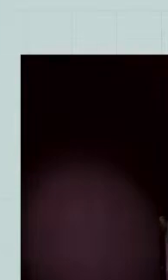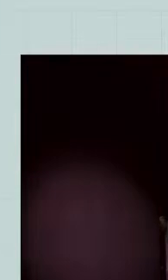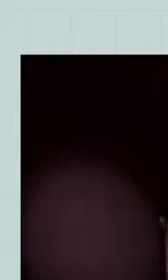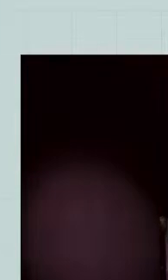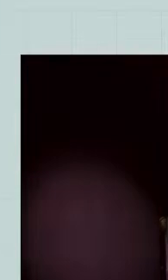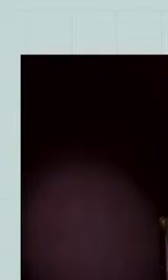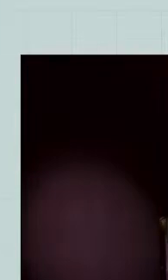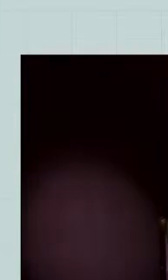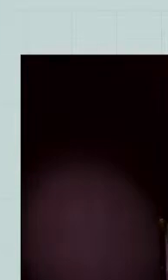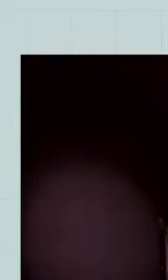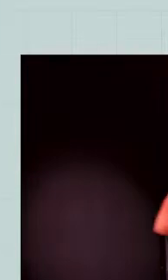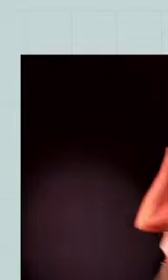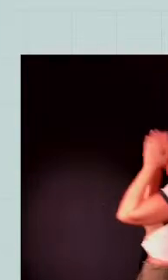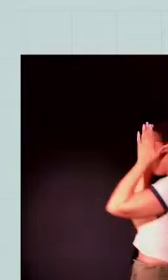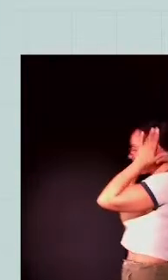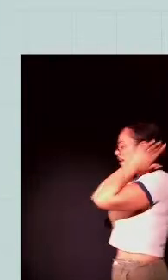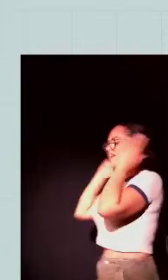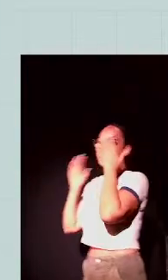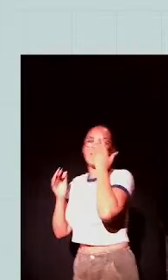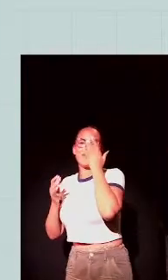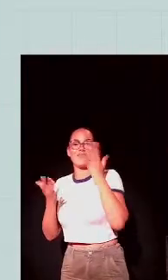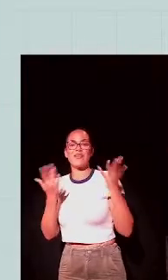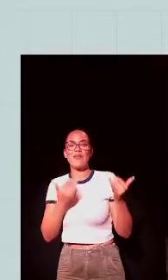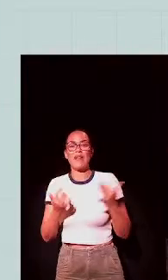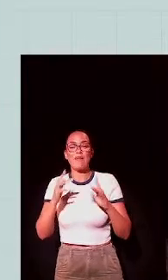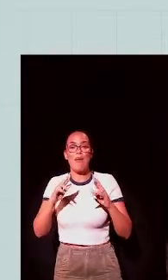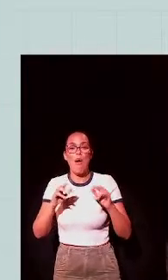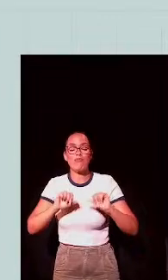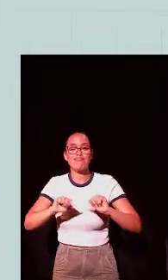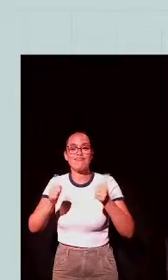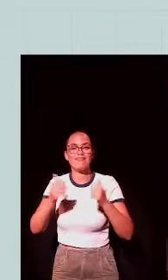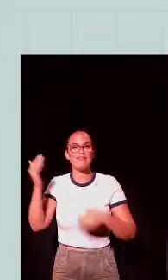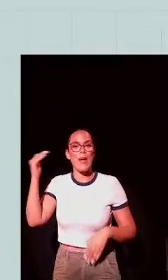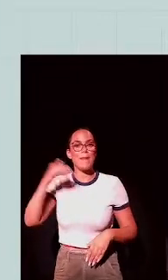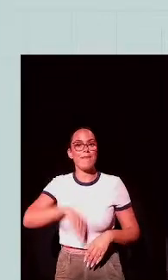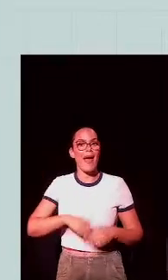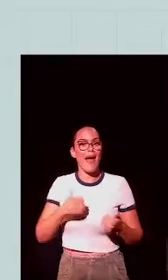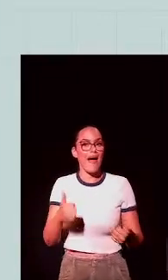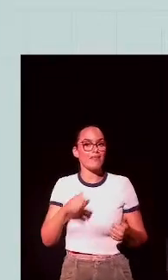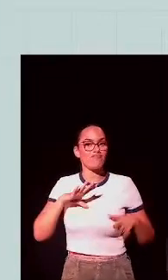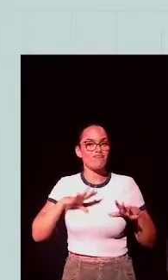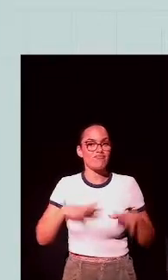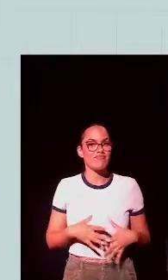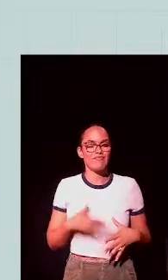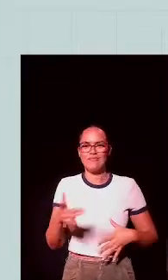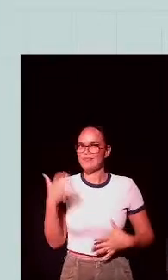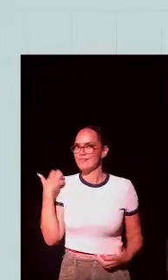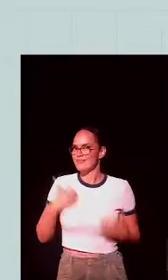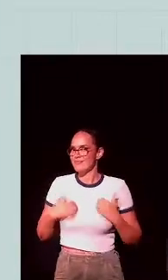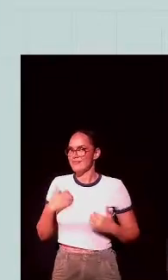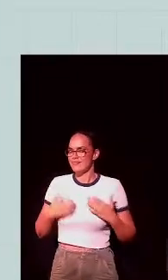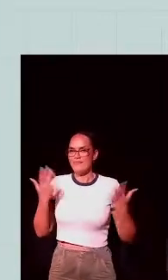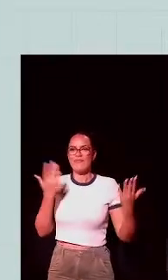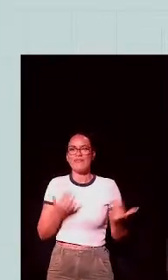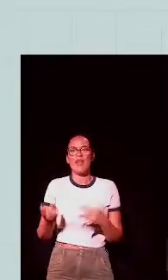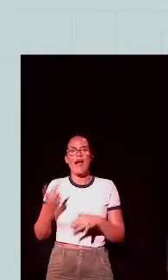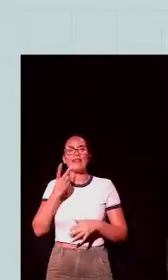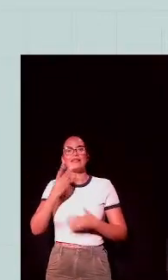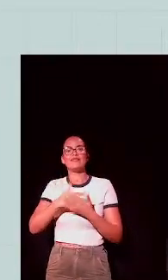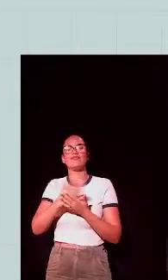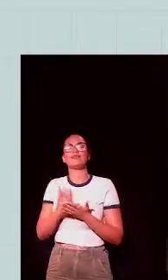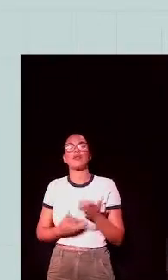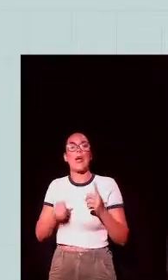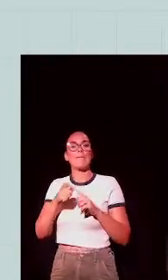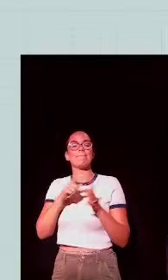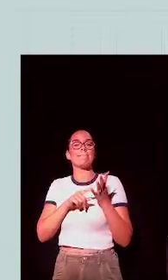had got some nice snacks and drinks. I am very excited to welcome for the second half Paulee Alex Bow,